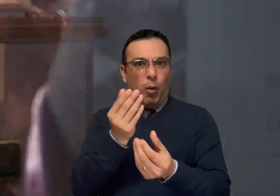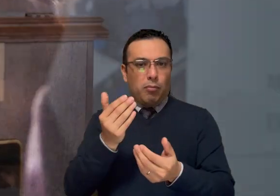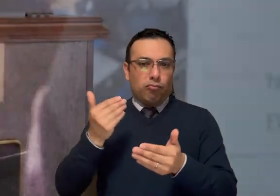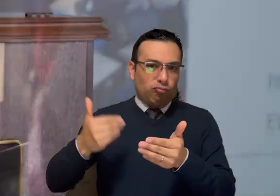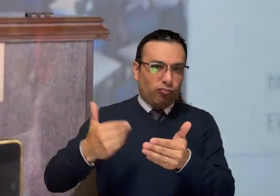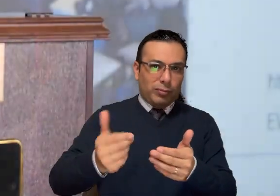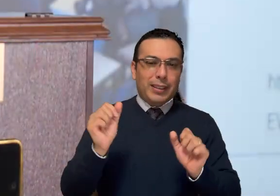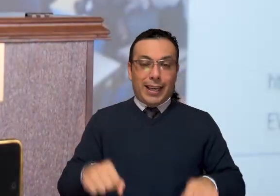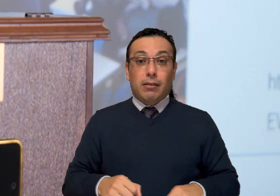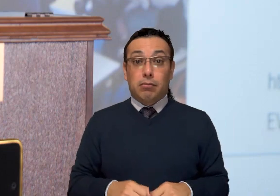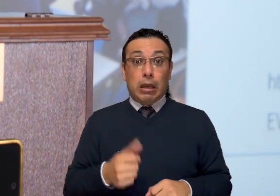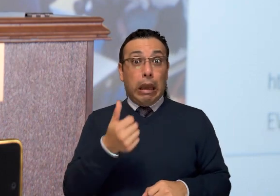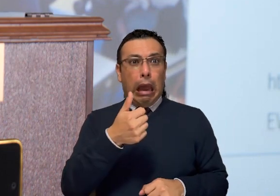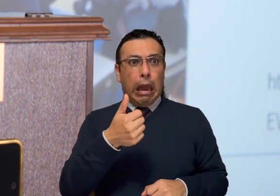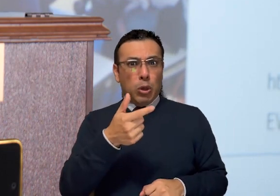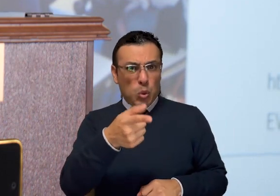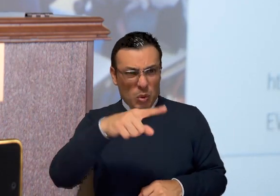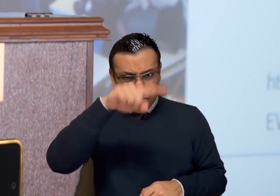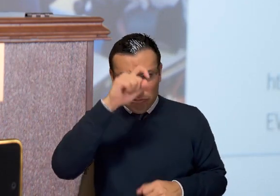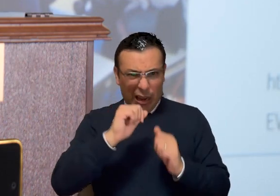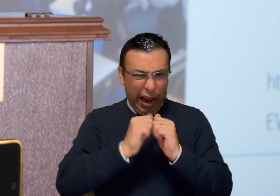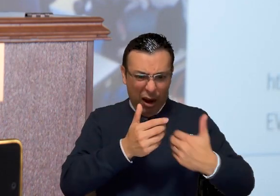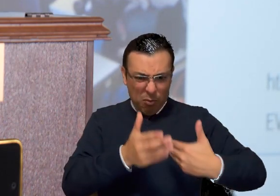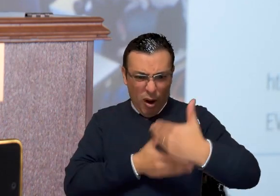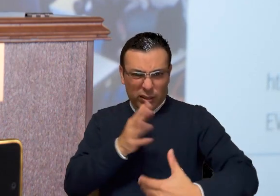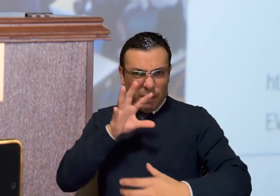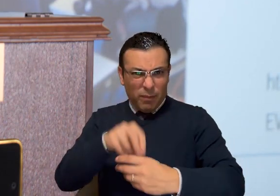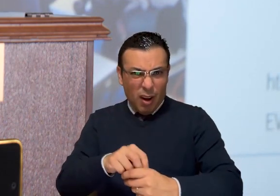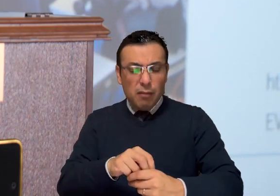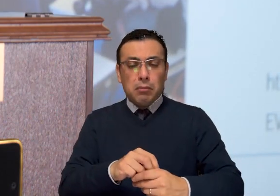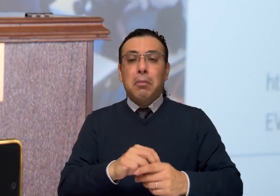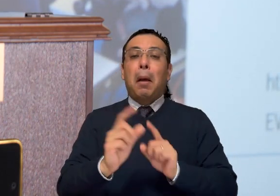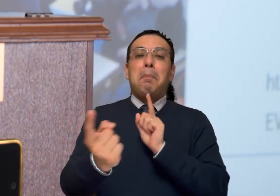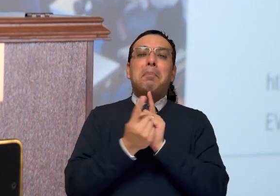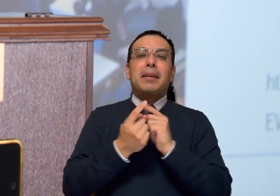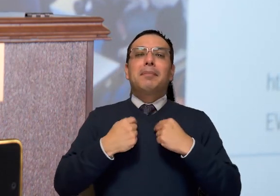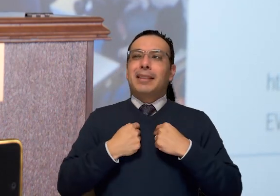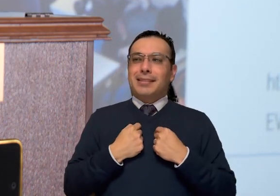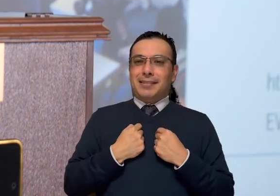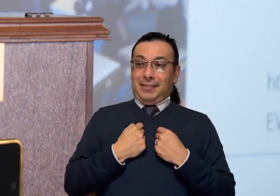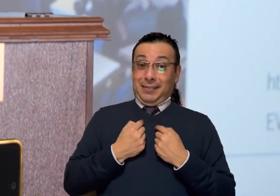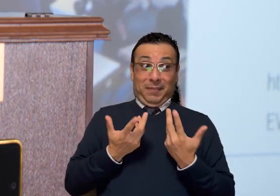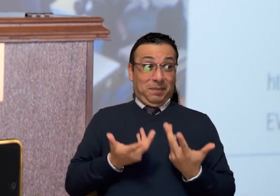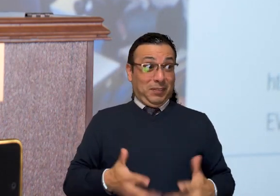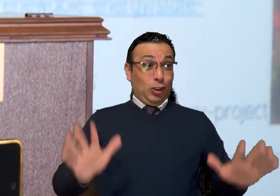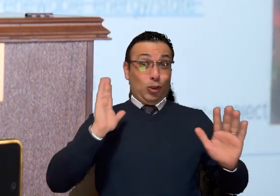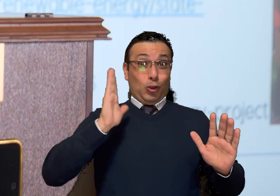ask me after in the public open house timeframe.